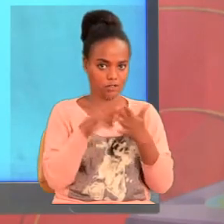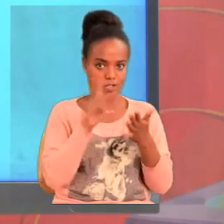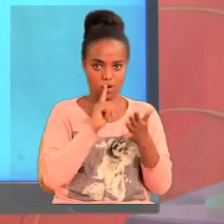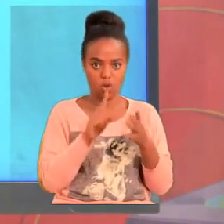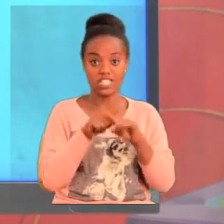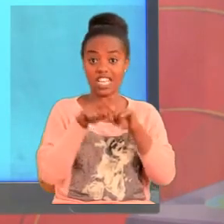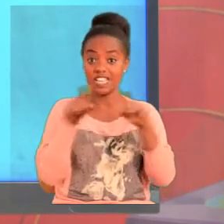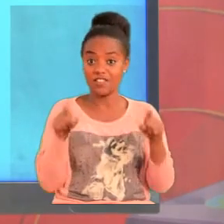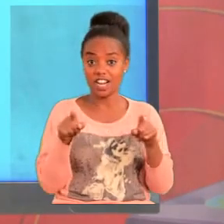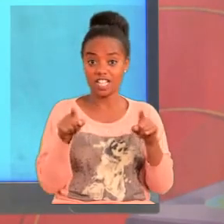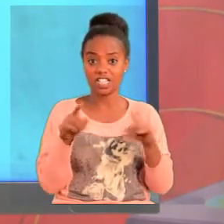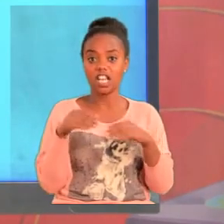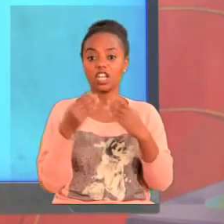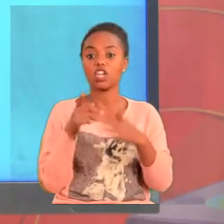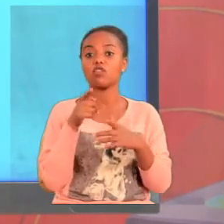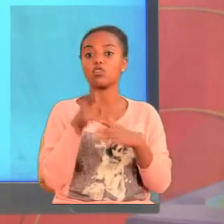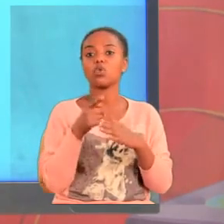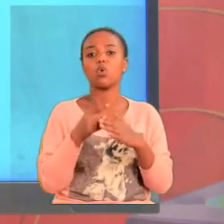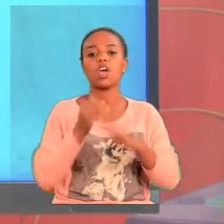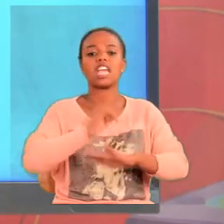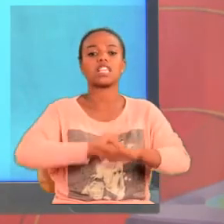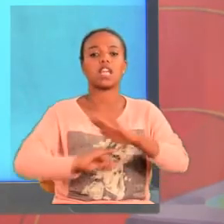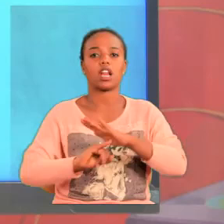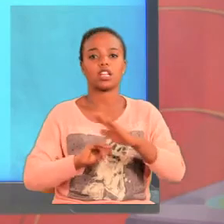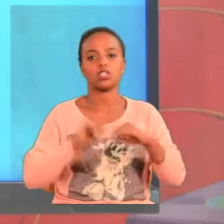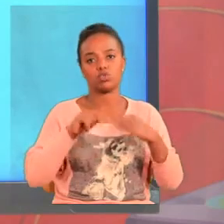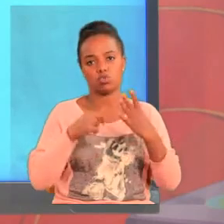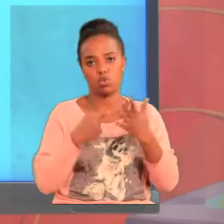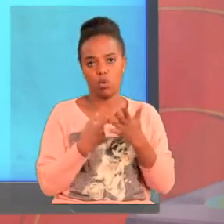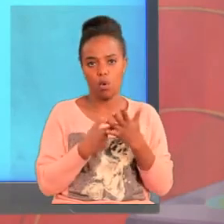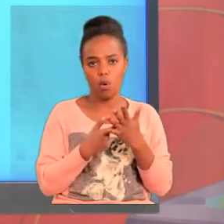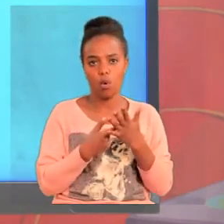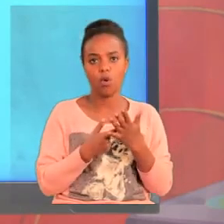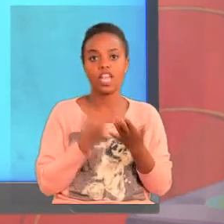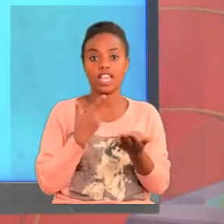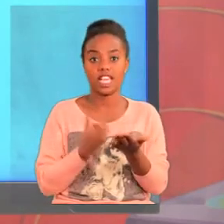difference gives you the interest you earn. Therefore,